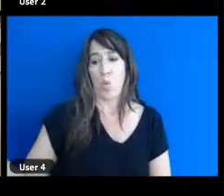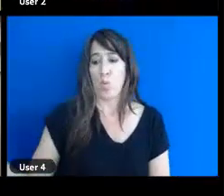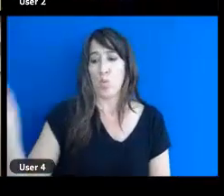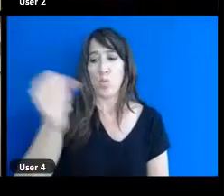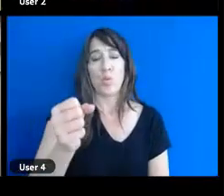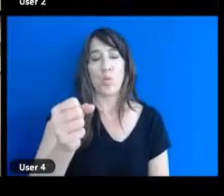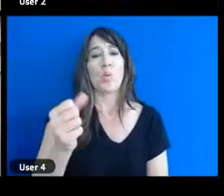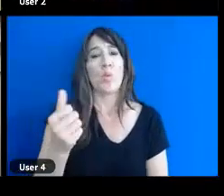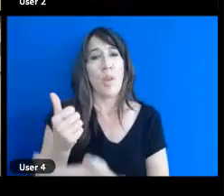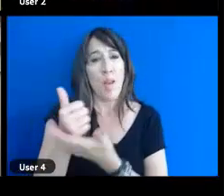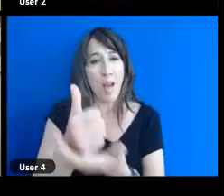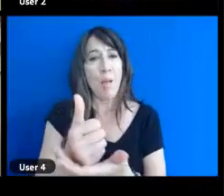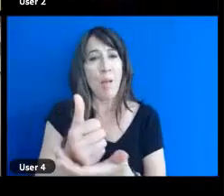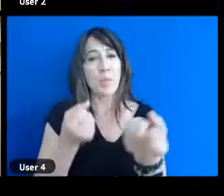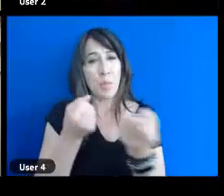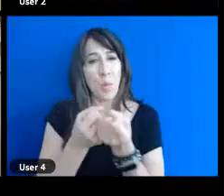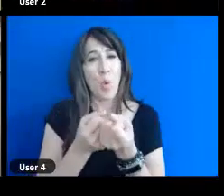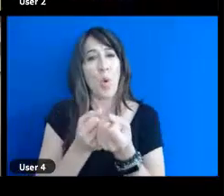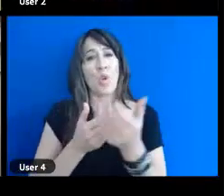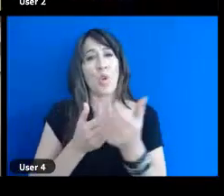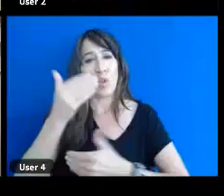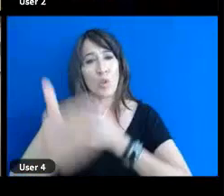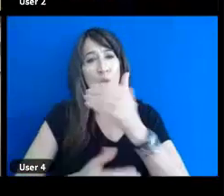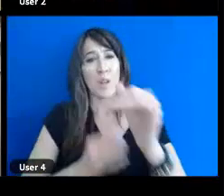diverse cognitive abilities.